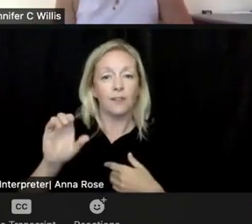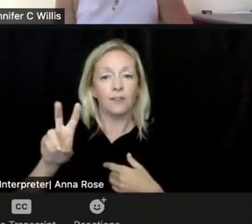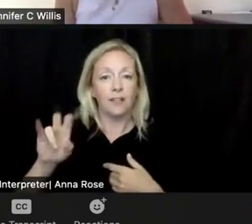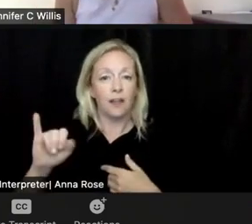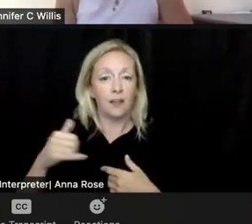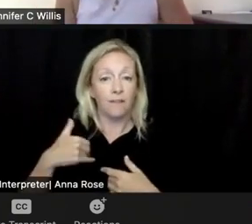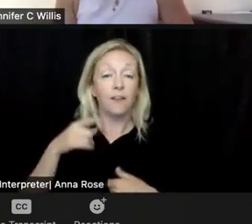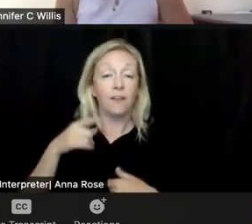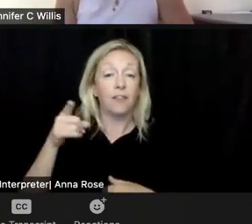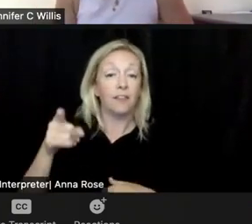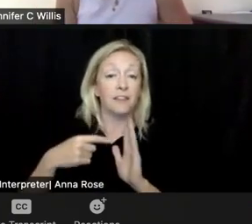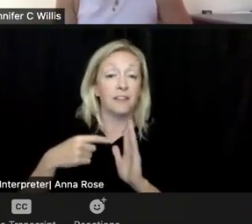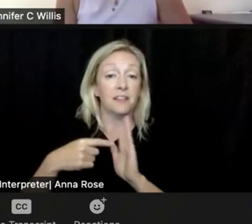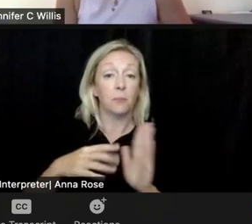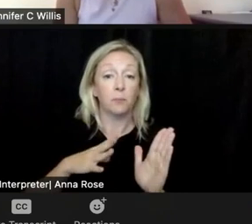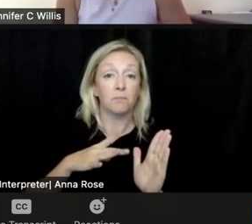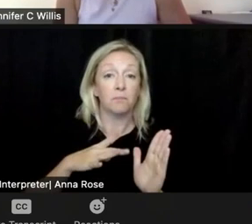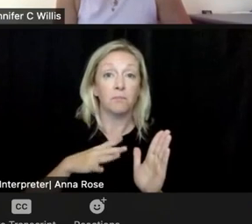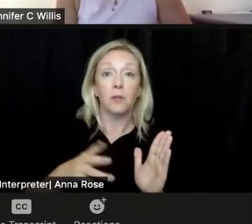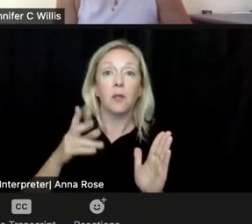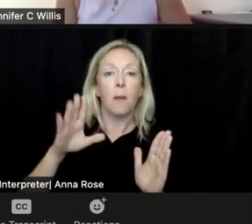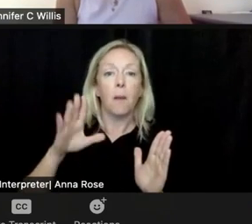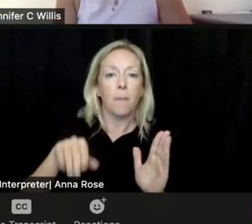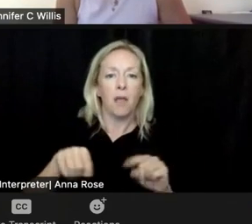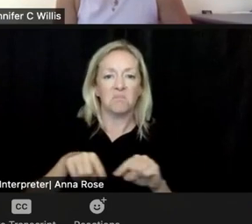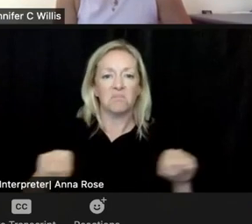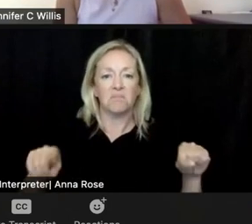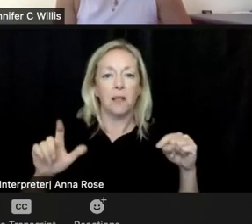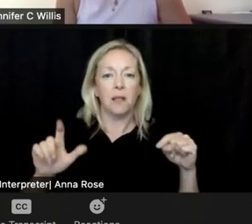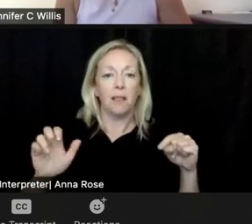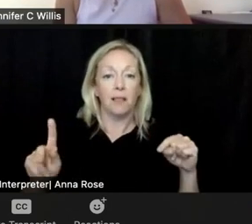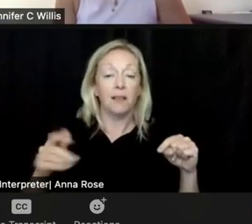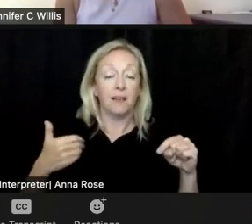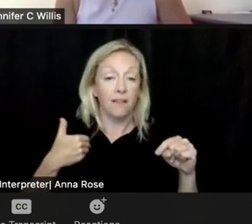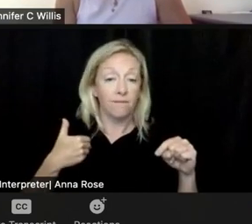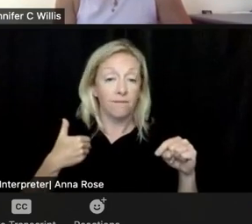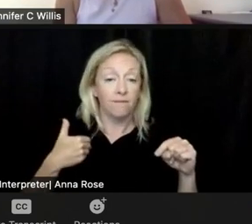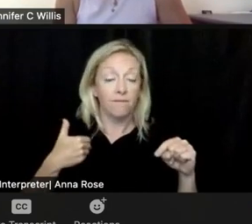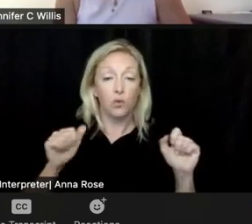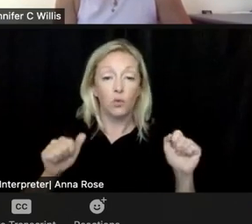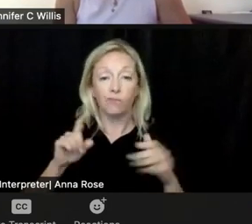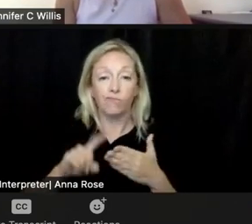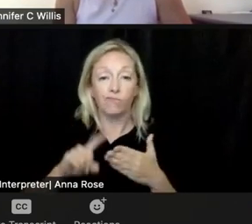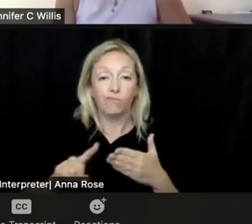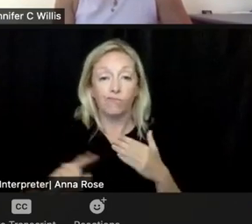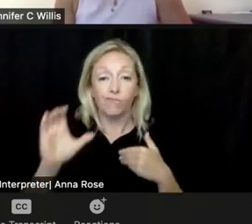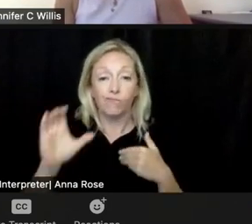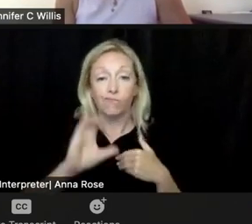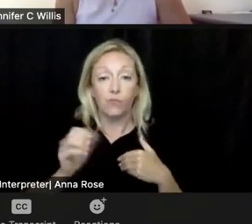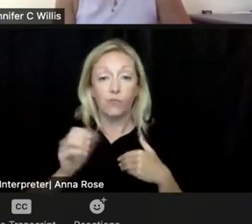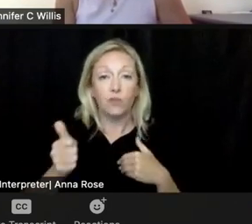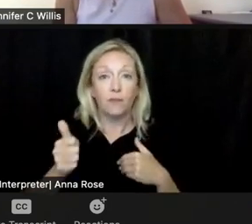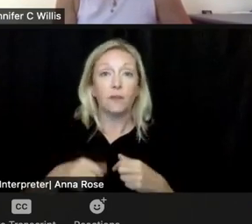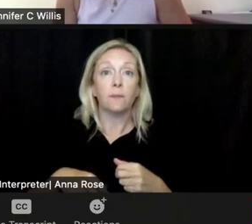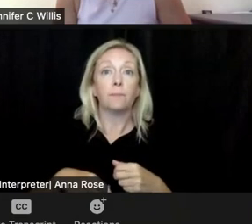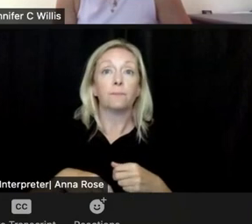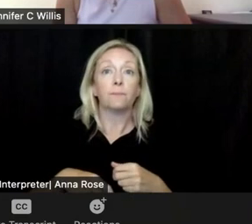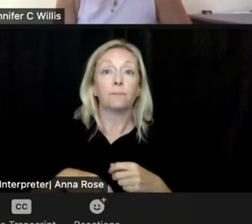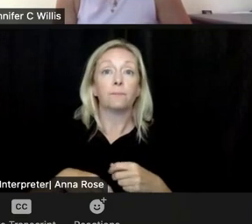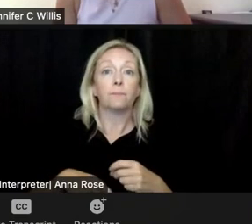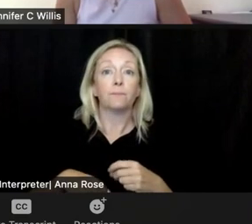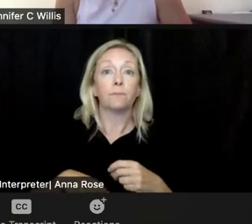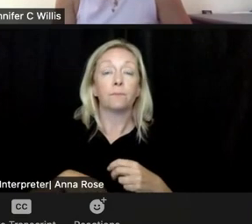this example, if you look at you can find the link at the bottom too, or you can just look for that title, Transitioning